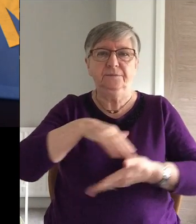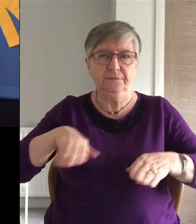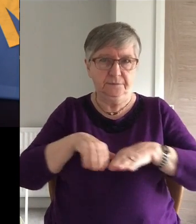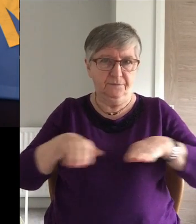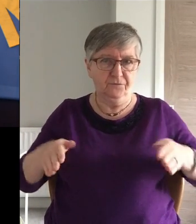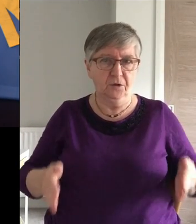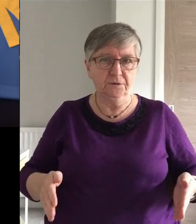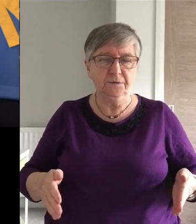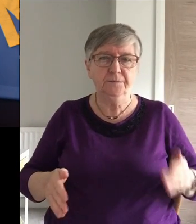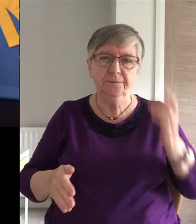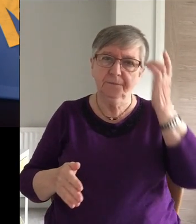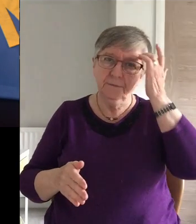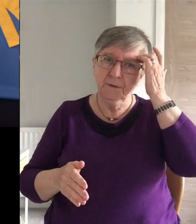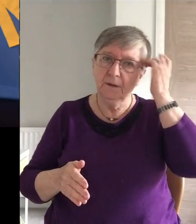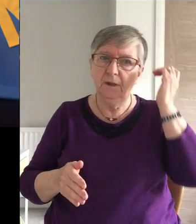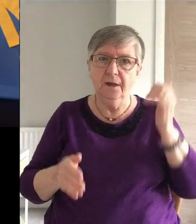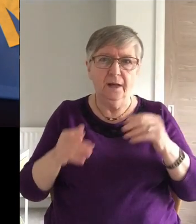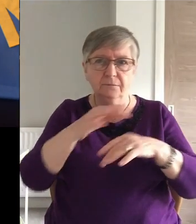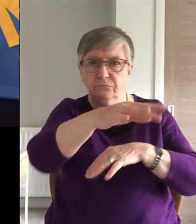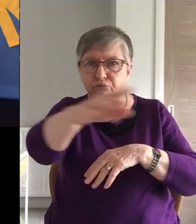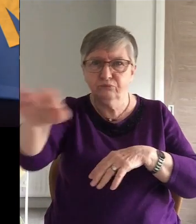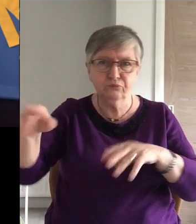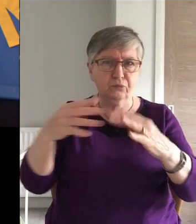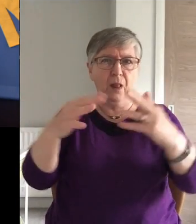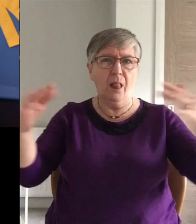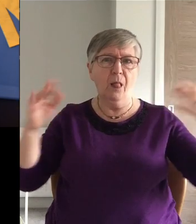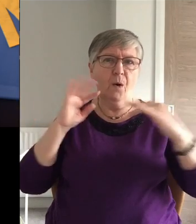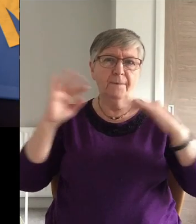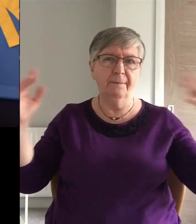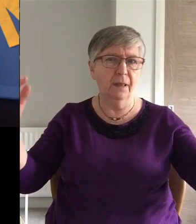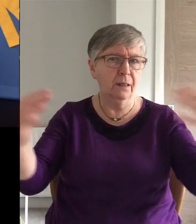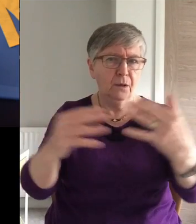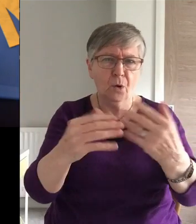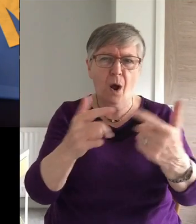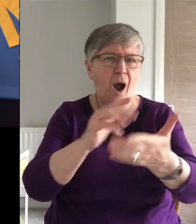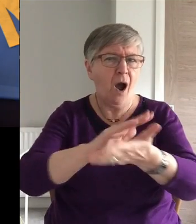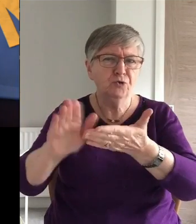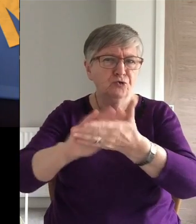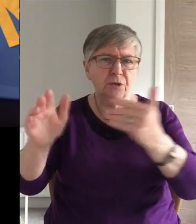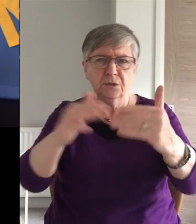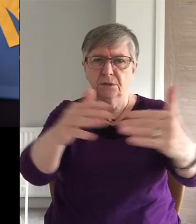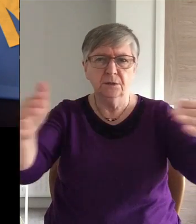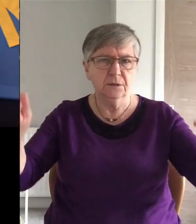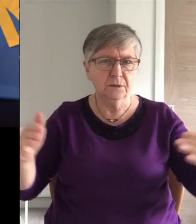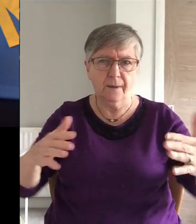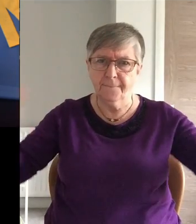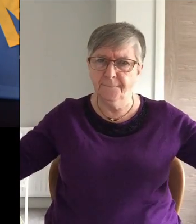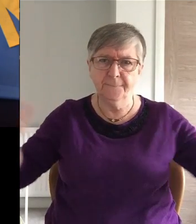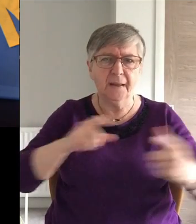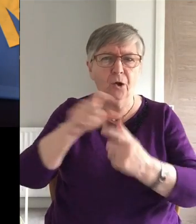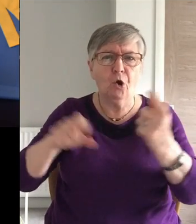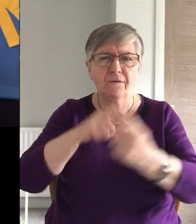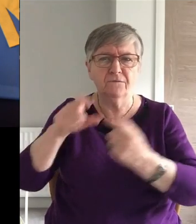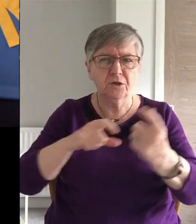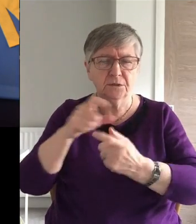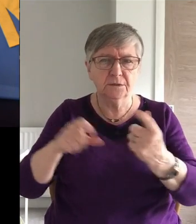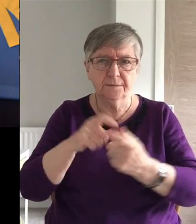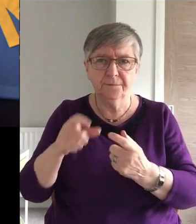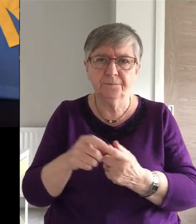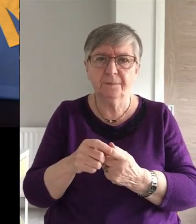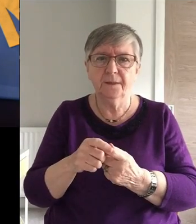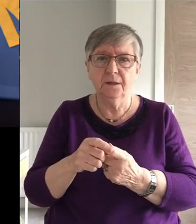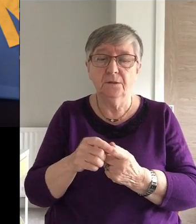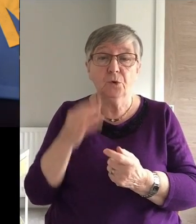front of the congregation who were there for the evening. There was hundreds of them. It was a big event. It was a big conference, big